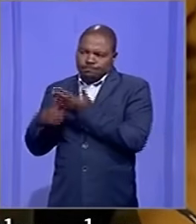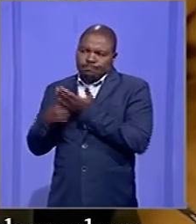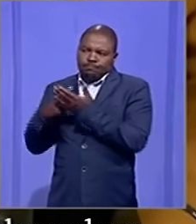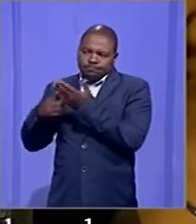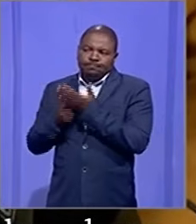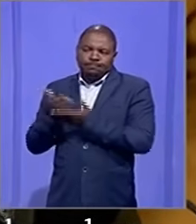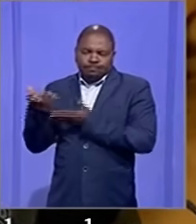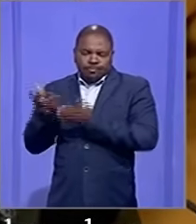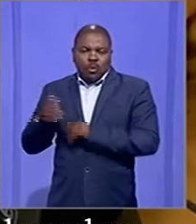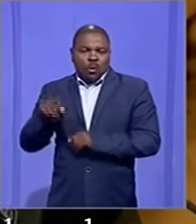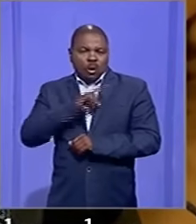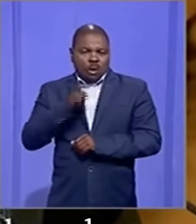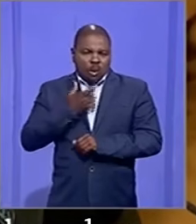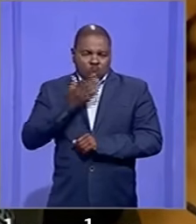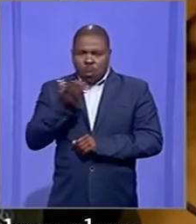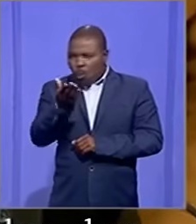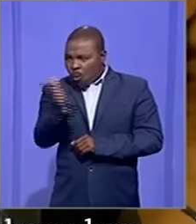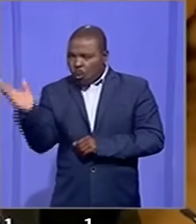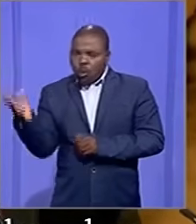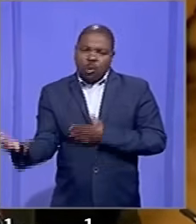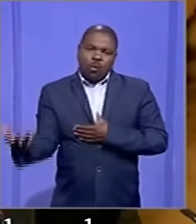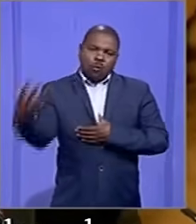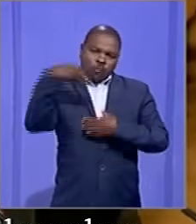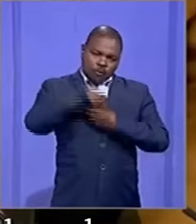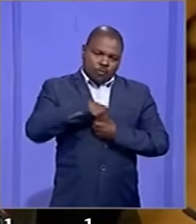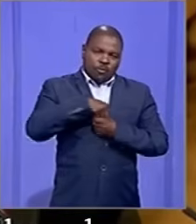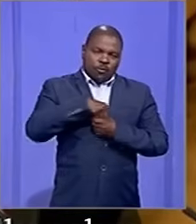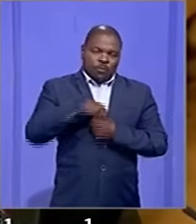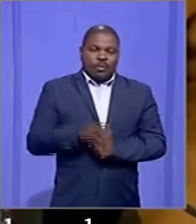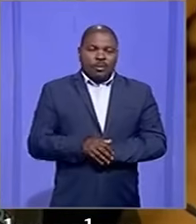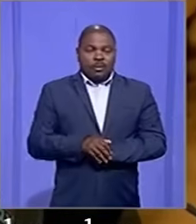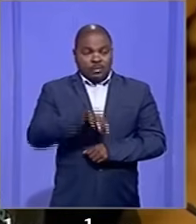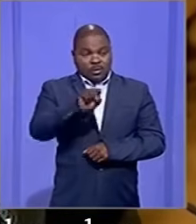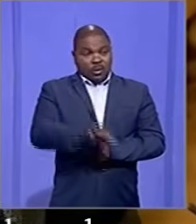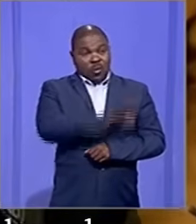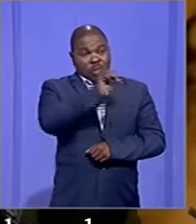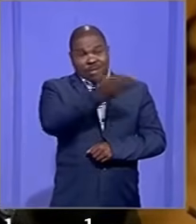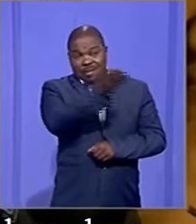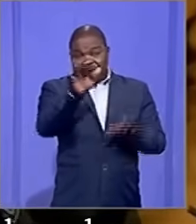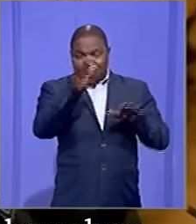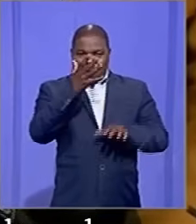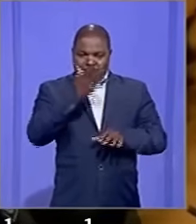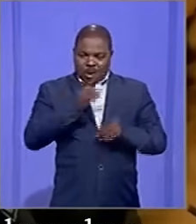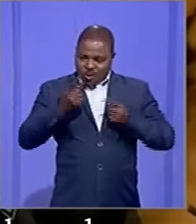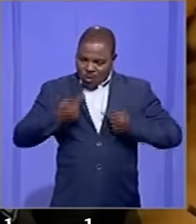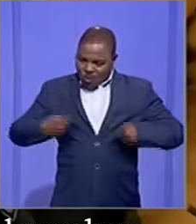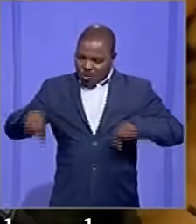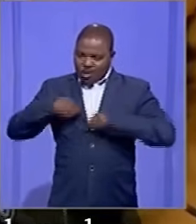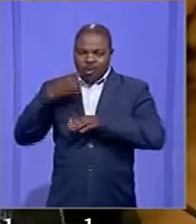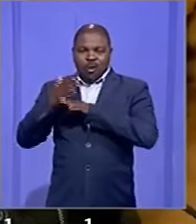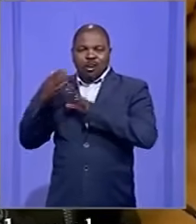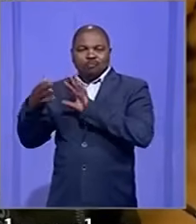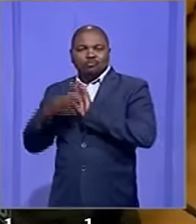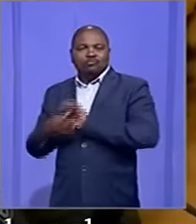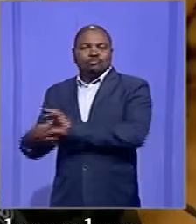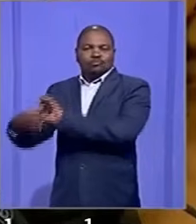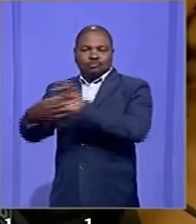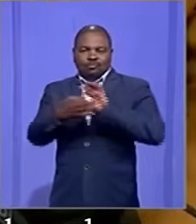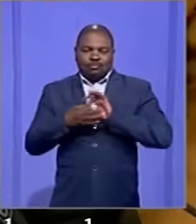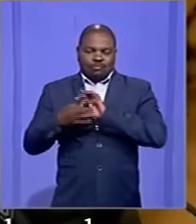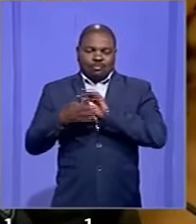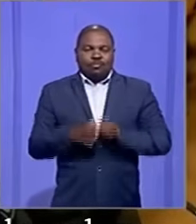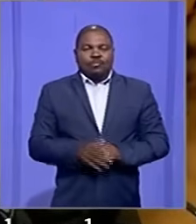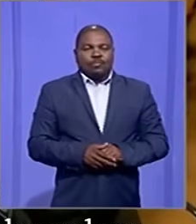because we want to bring everybody on board, because South Africans want us to work together for their sake. And we have said as the ANC,